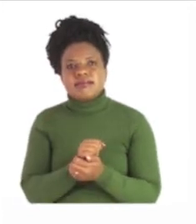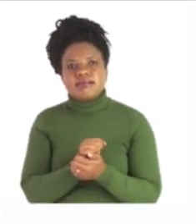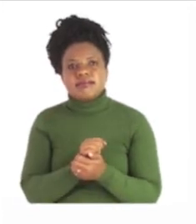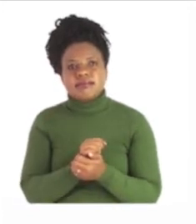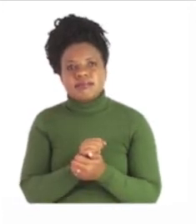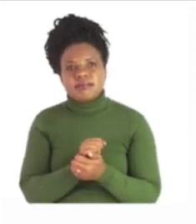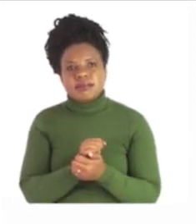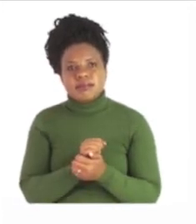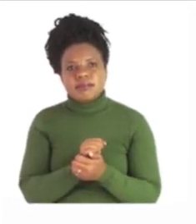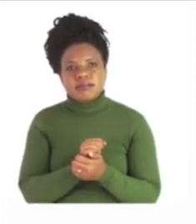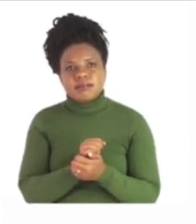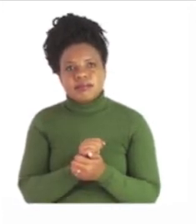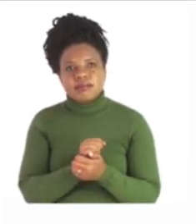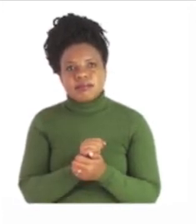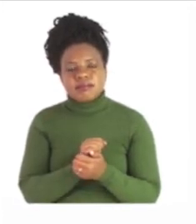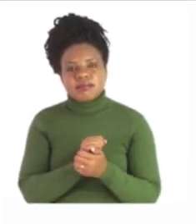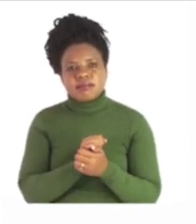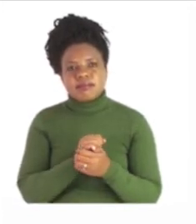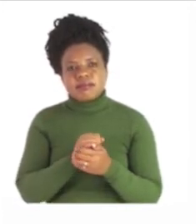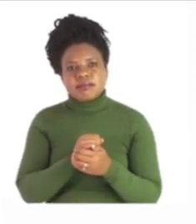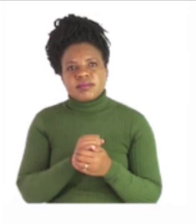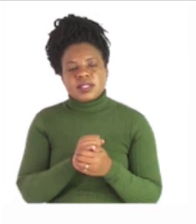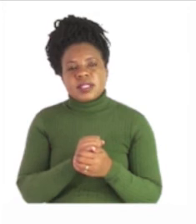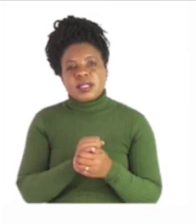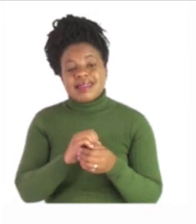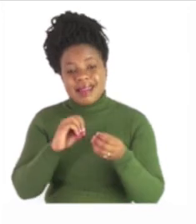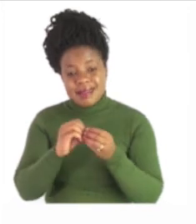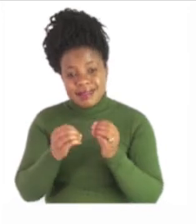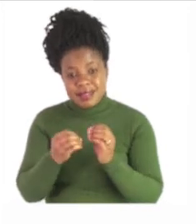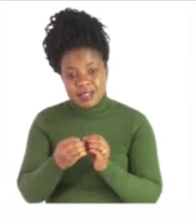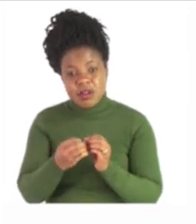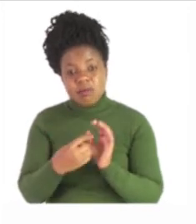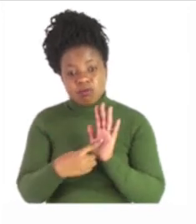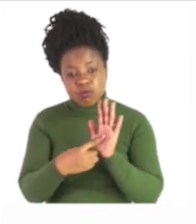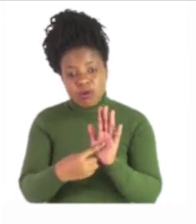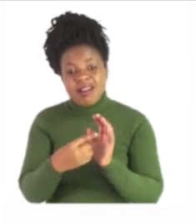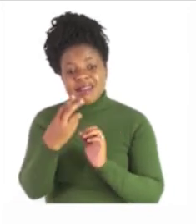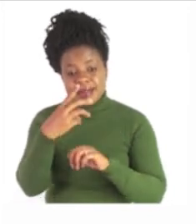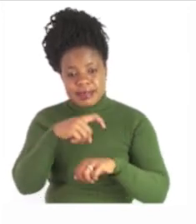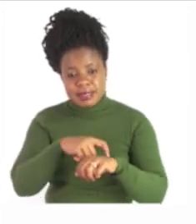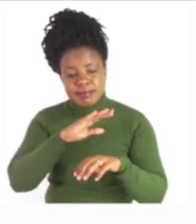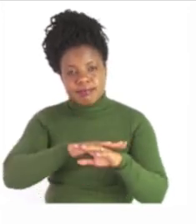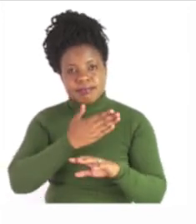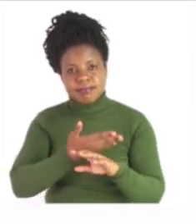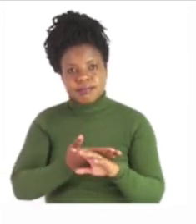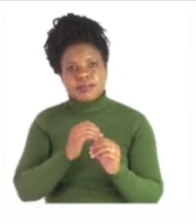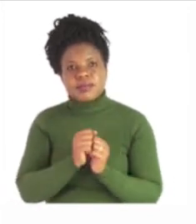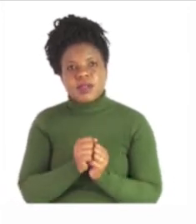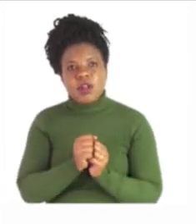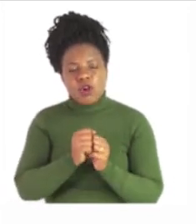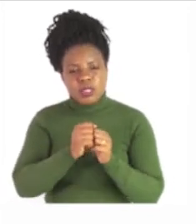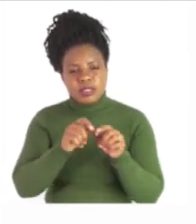again. So that number have to appear 3 times. For example, there are